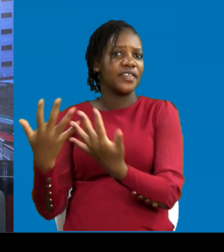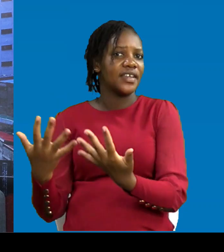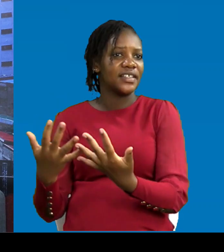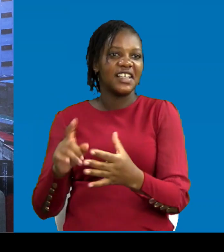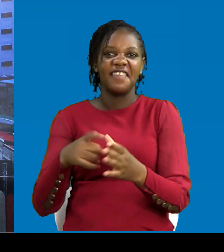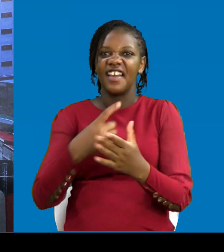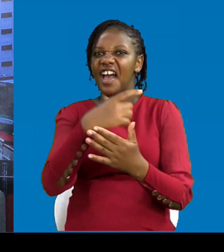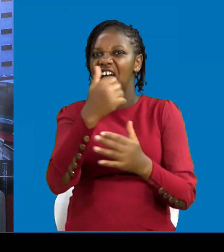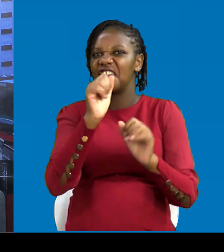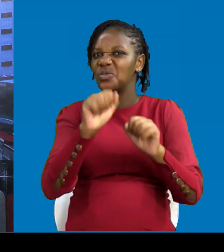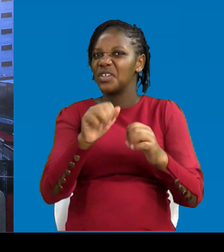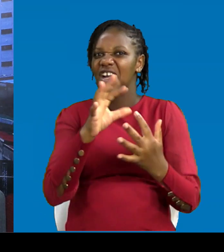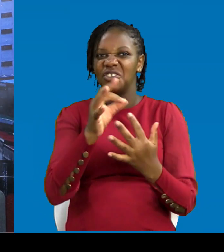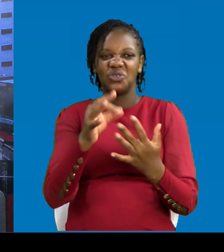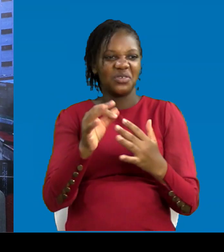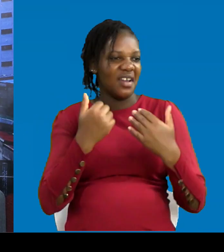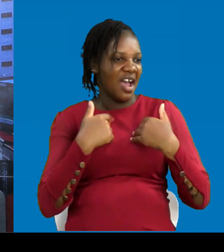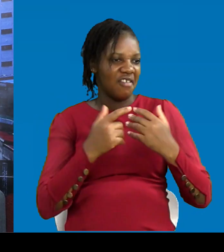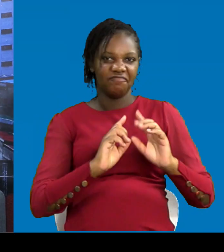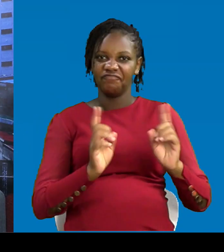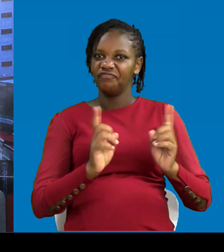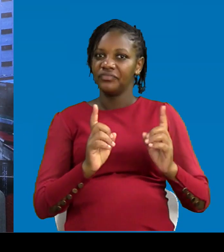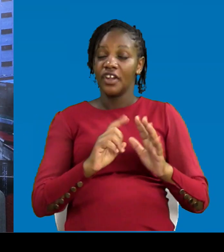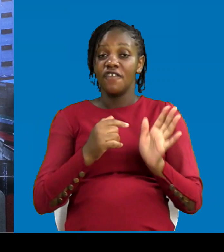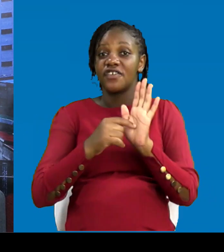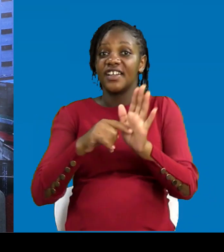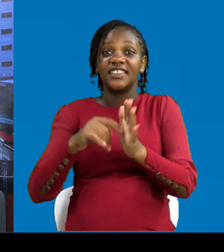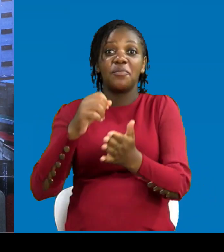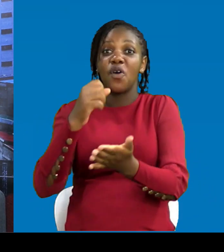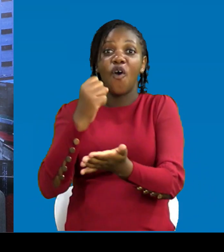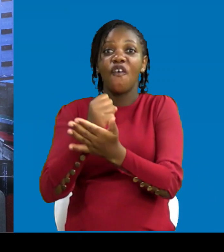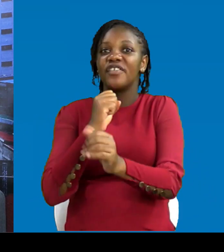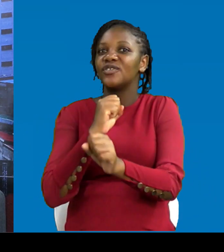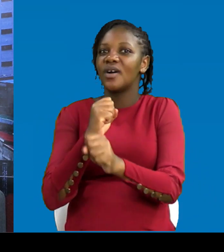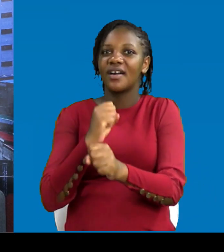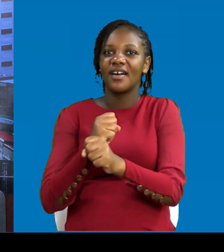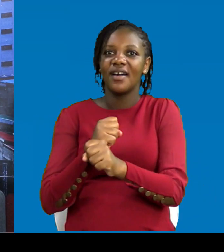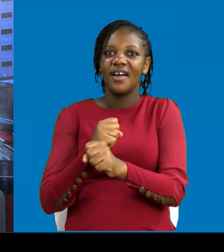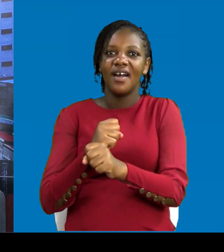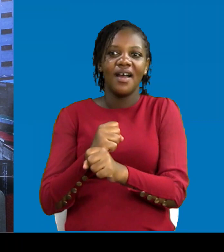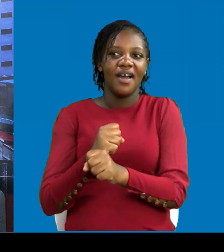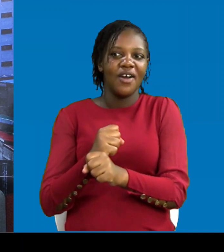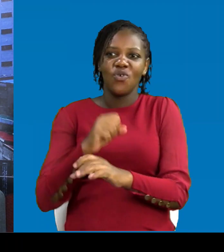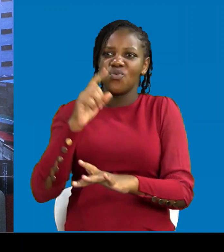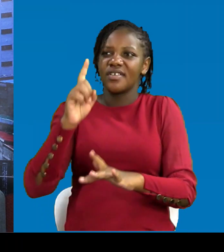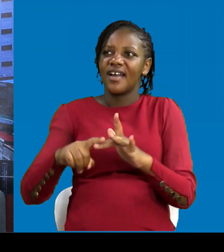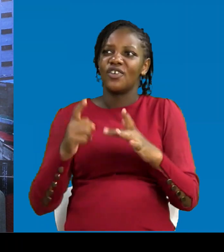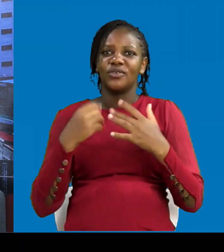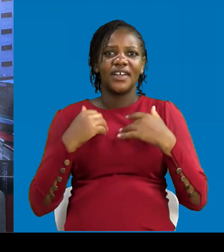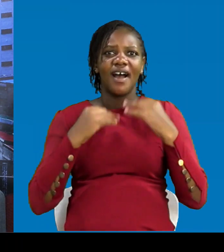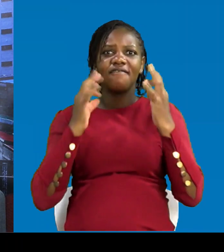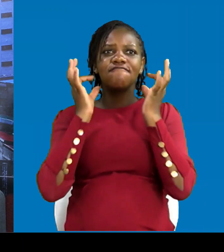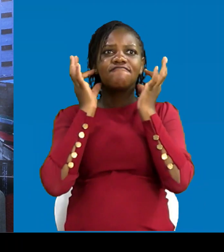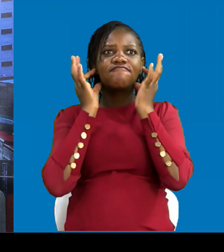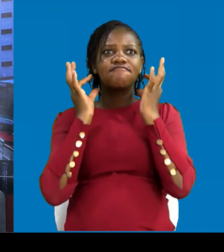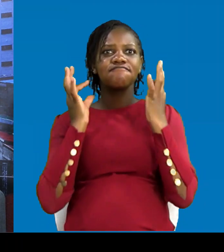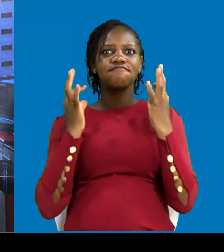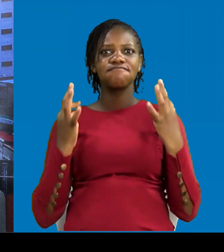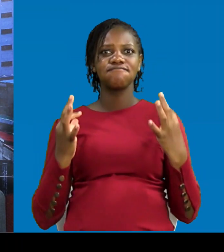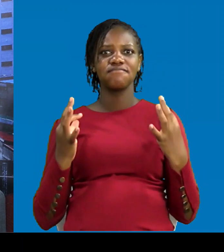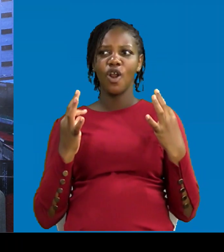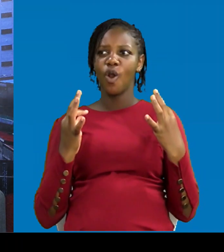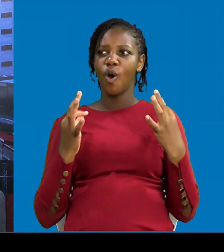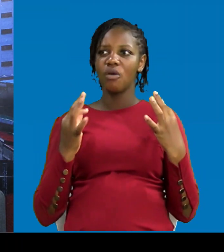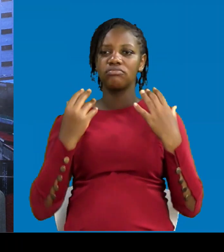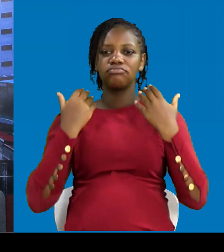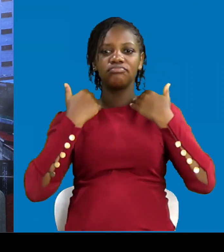Certain other occasions, let's say if it's office, of course we don't expect anything that is too much, you get.